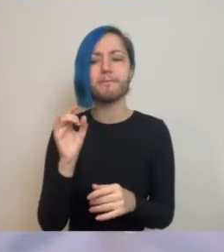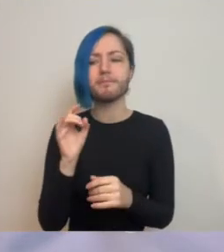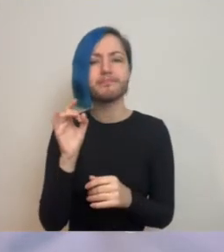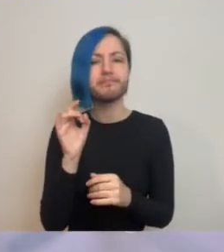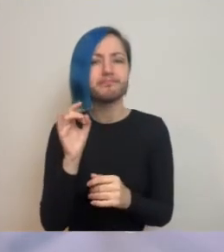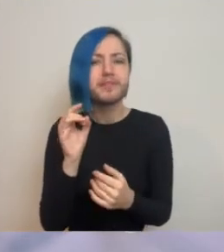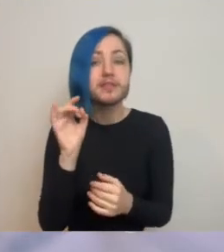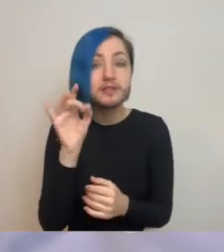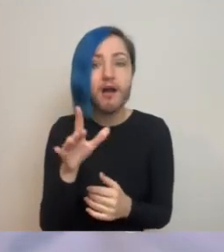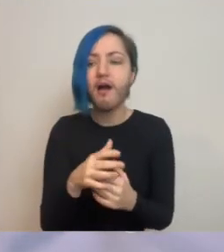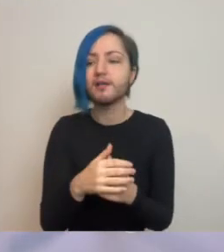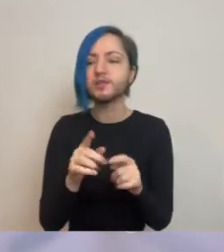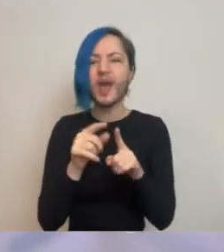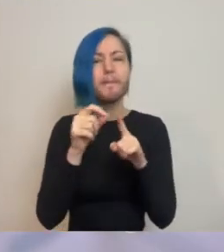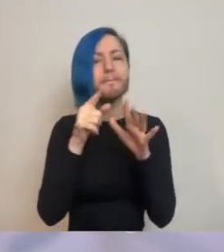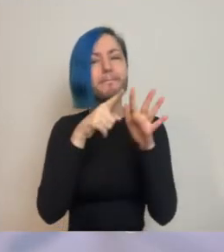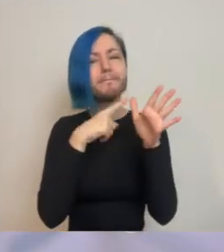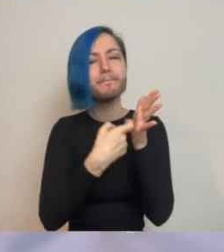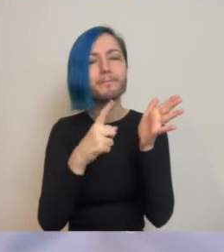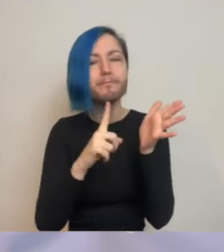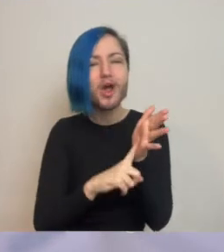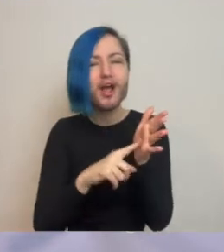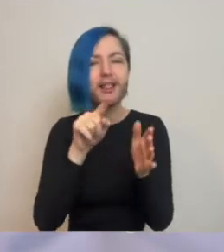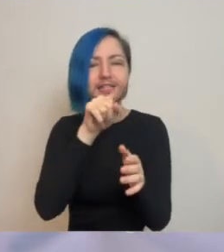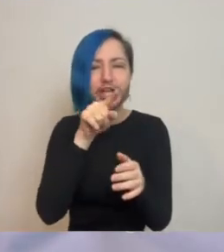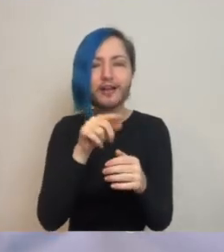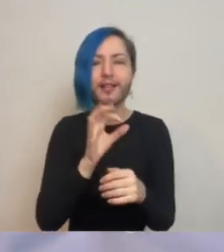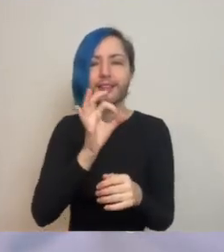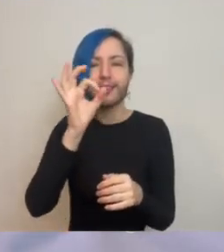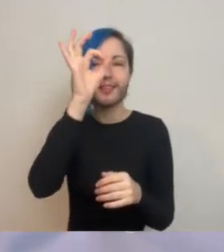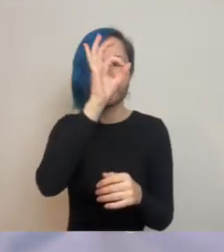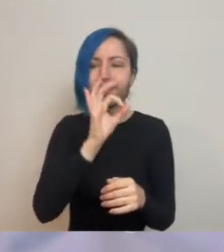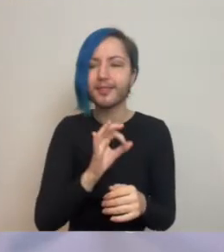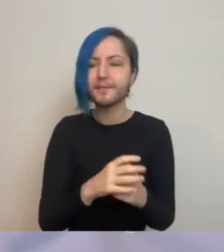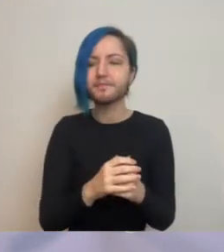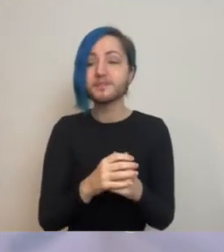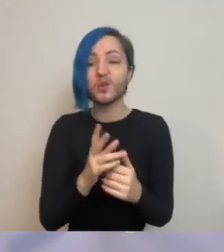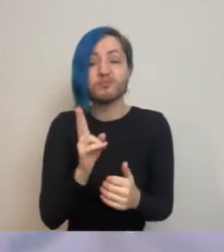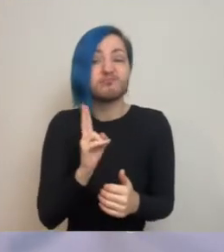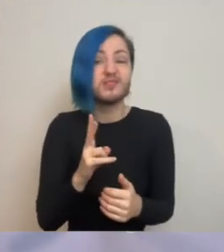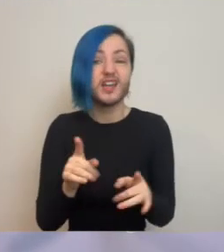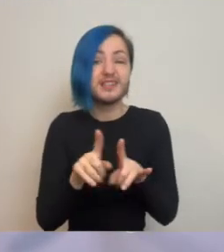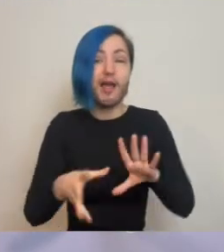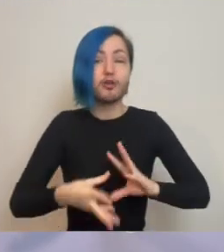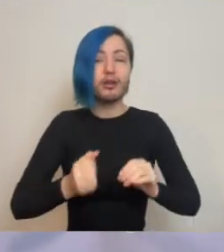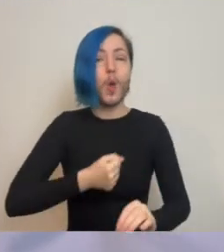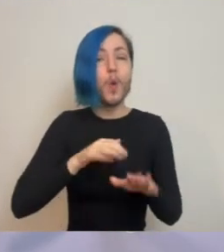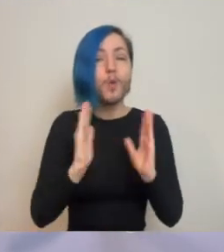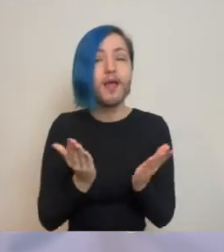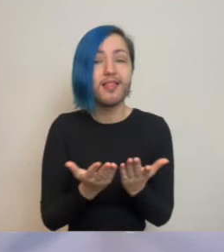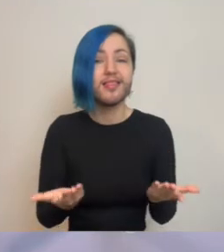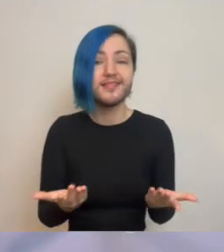looking circles. And I think what I'm going to do with these is, again, it's a bit like creating your own little world, this, which I